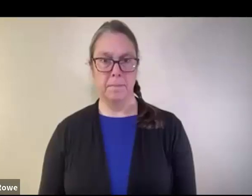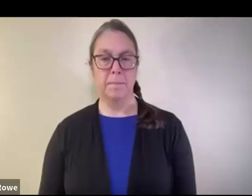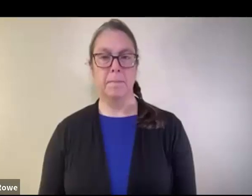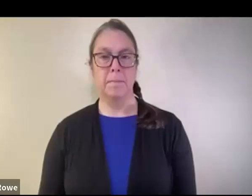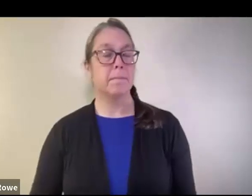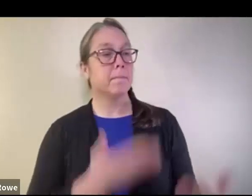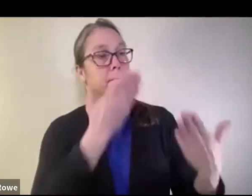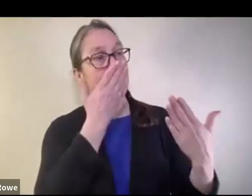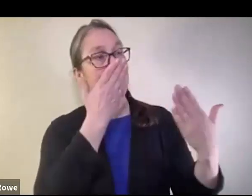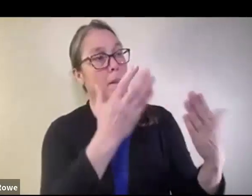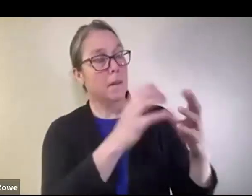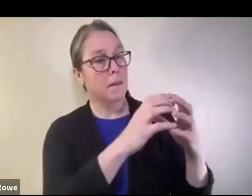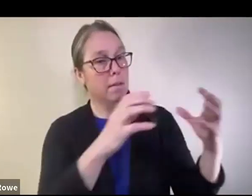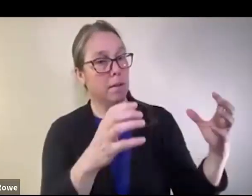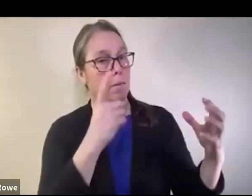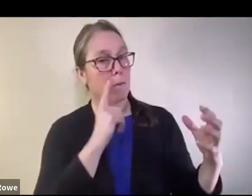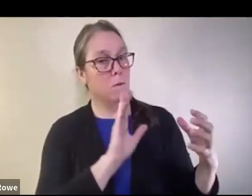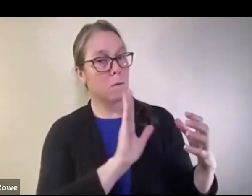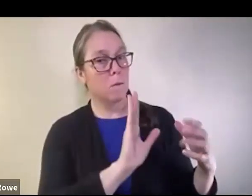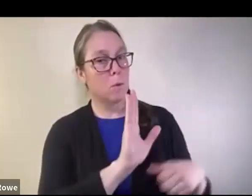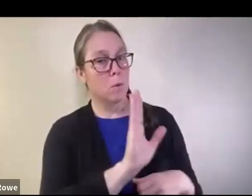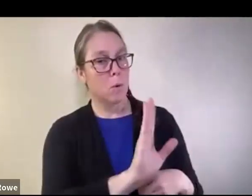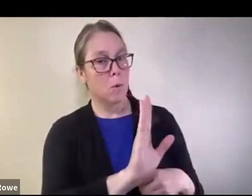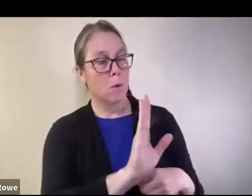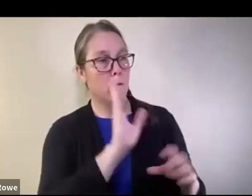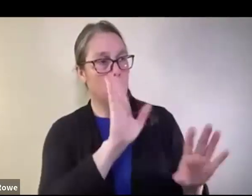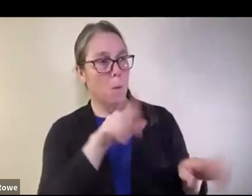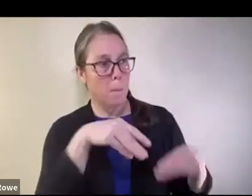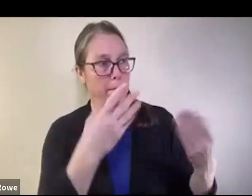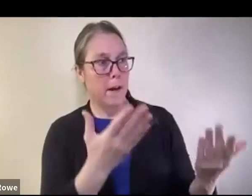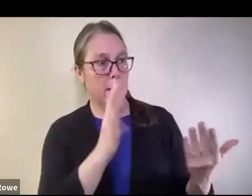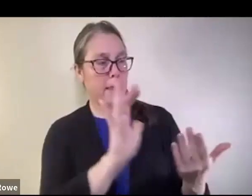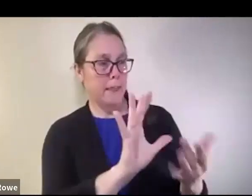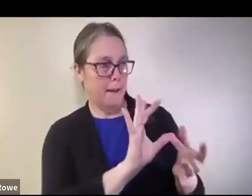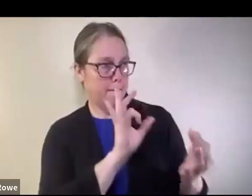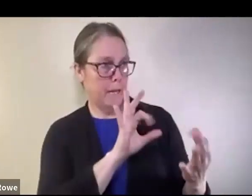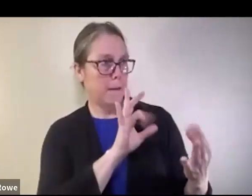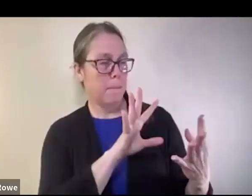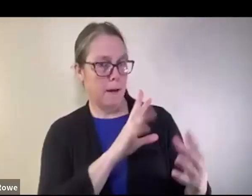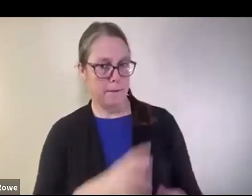Thank you very much for providing us that feedback.